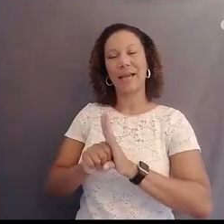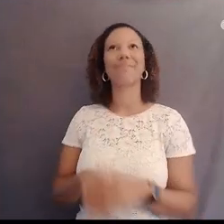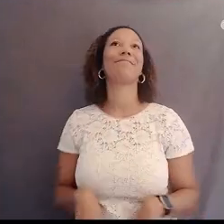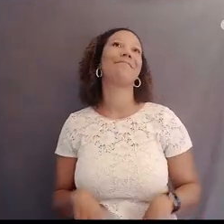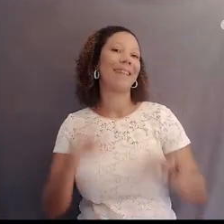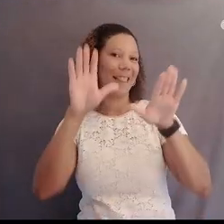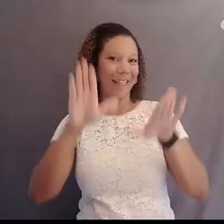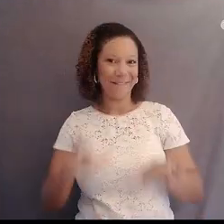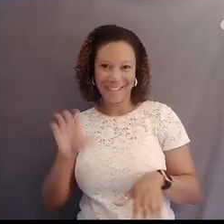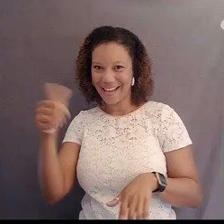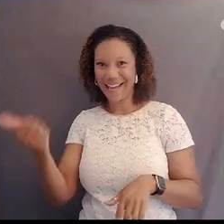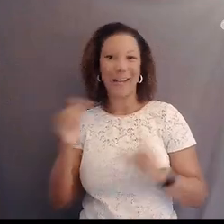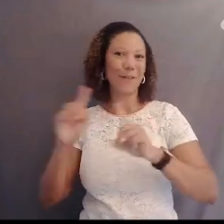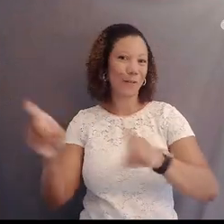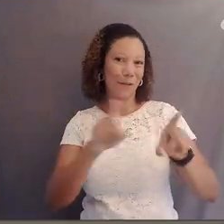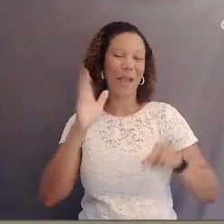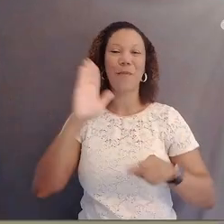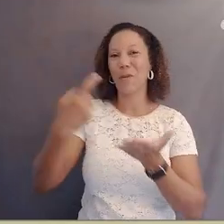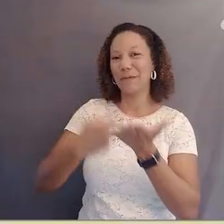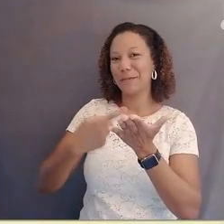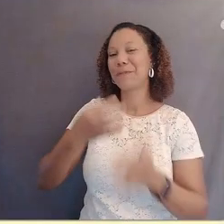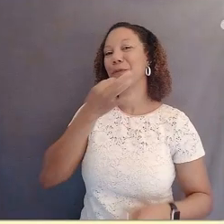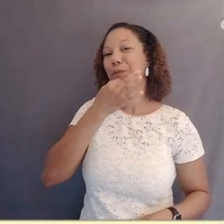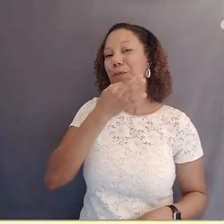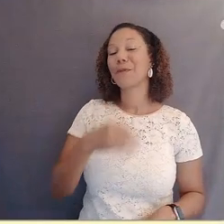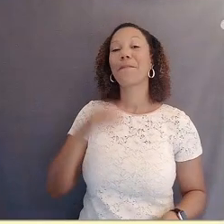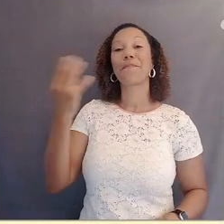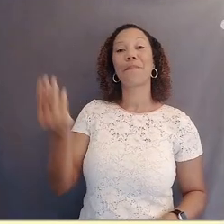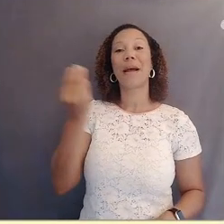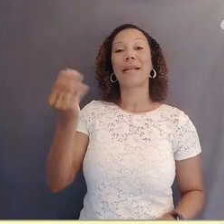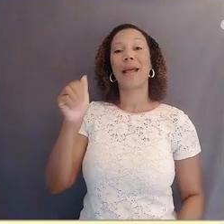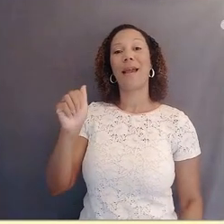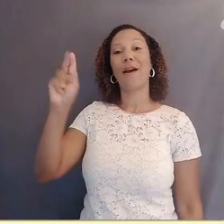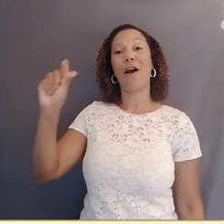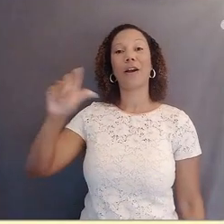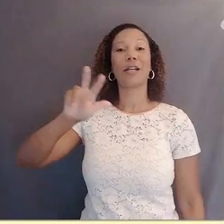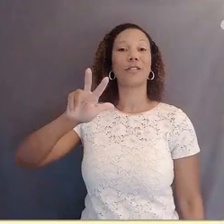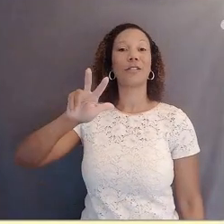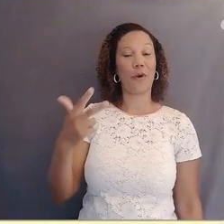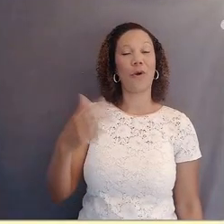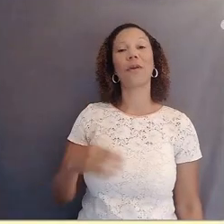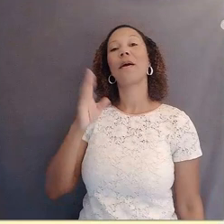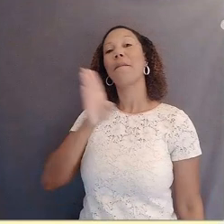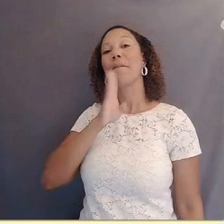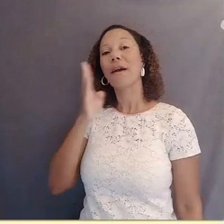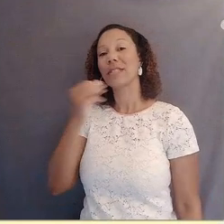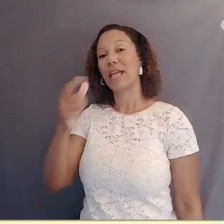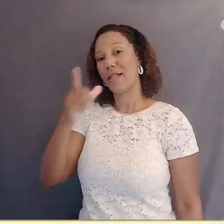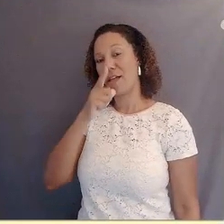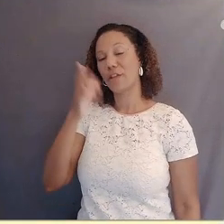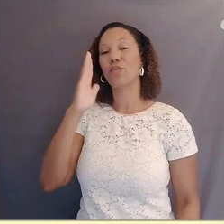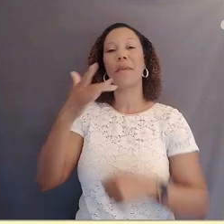talk more about that in a little bit. So beginning on Monday, August 3rd, lunch and breakfast meals will be available